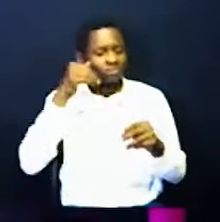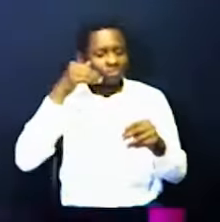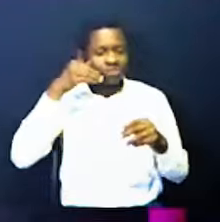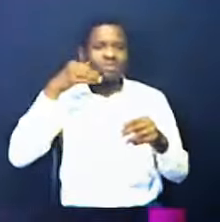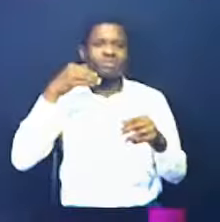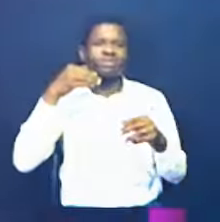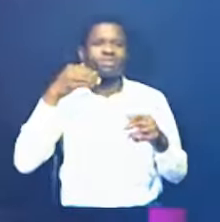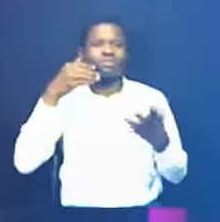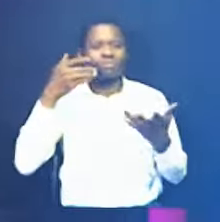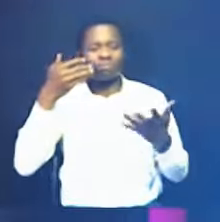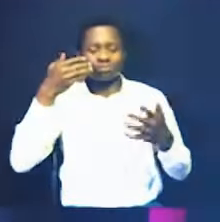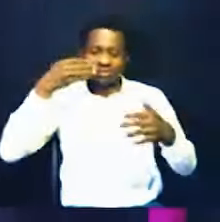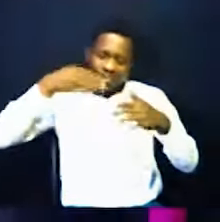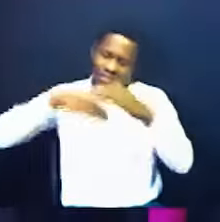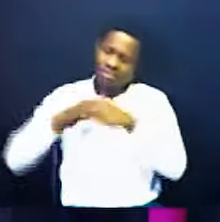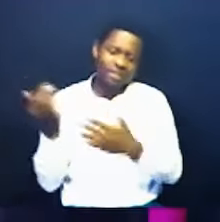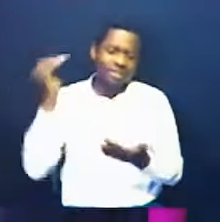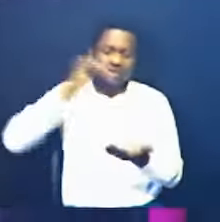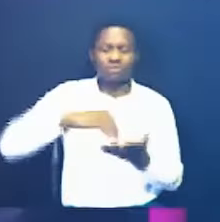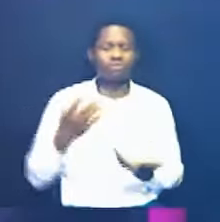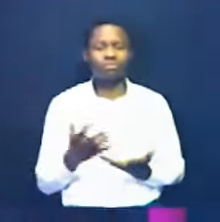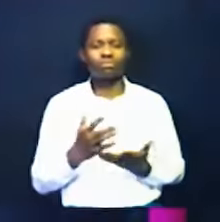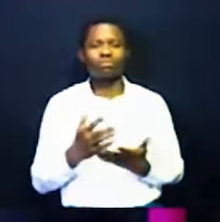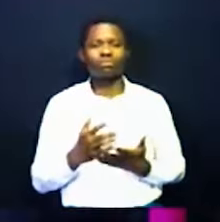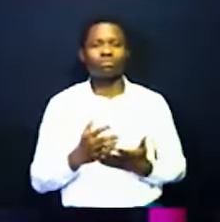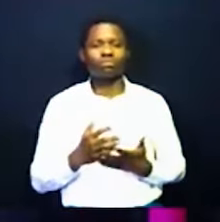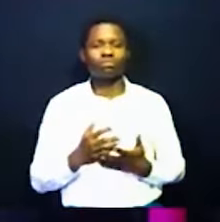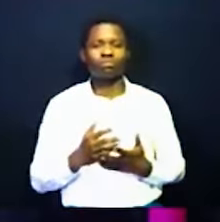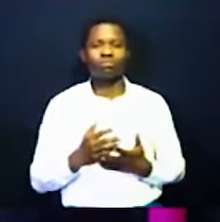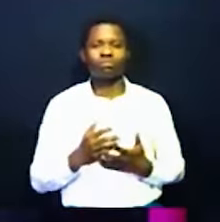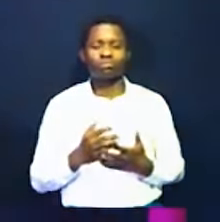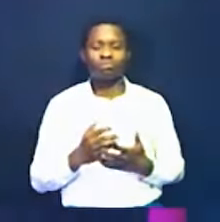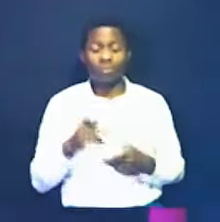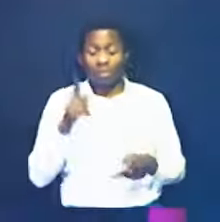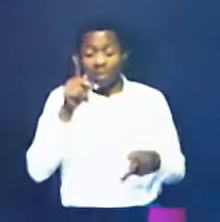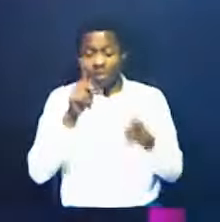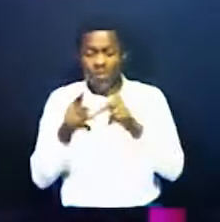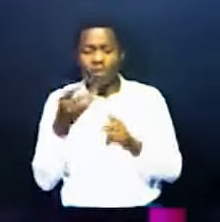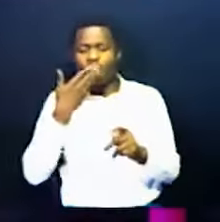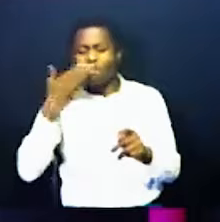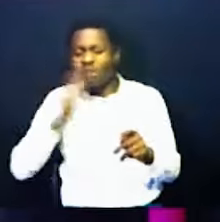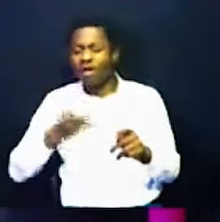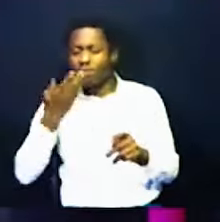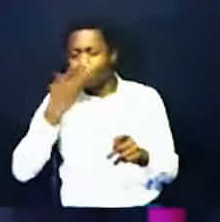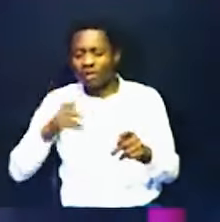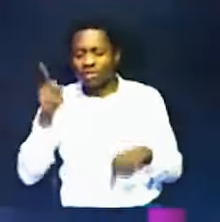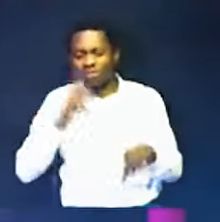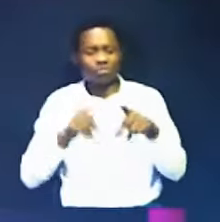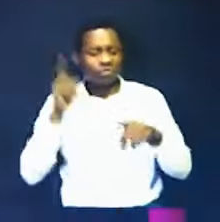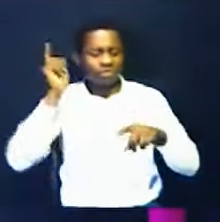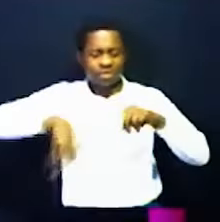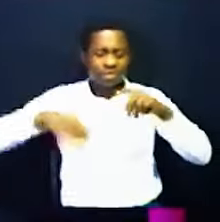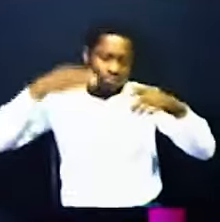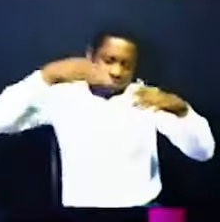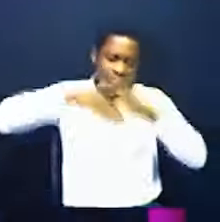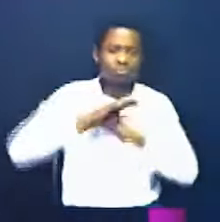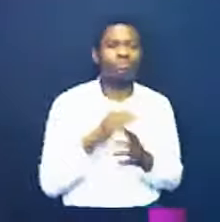na mumnutuni ni de ne hontie biara renkoso enhyane umubio.